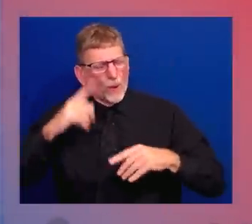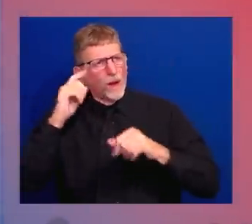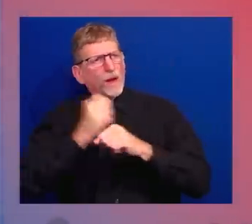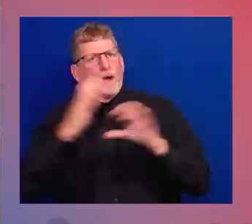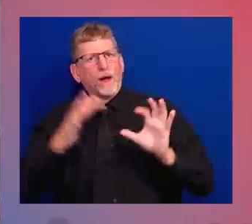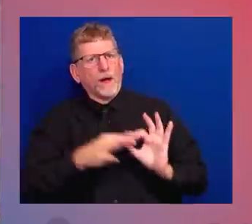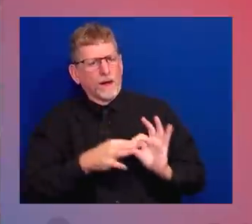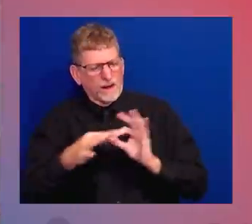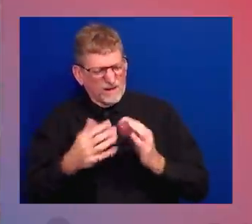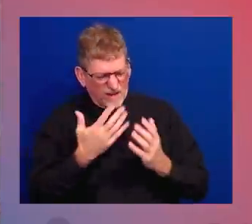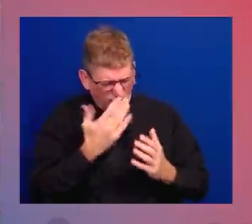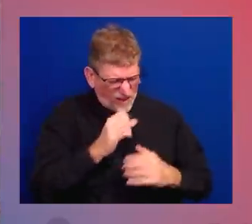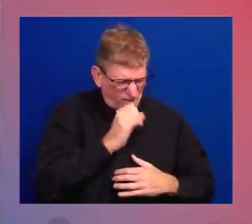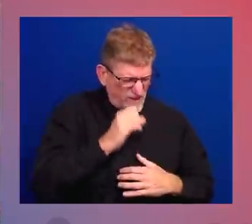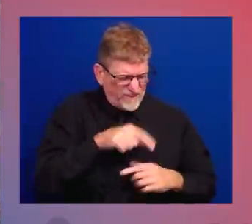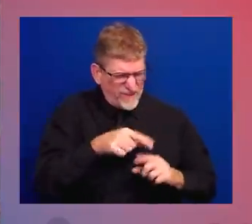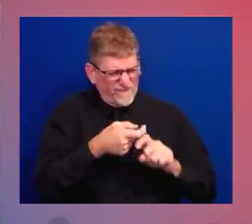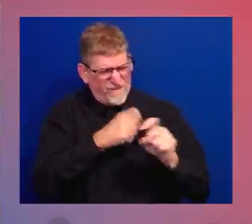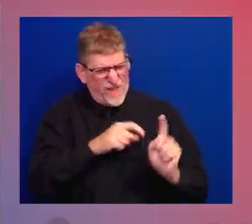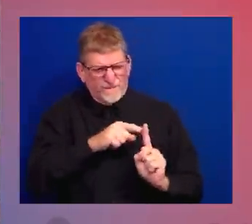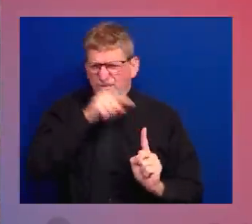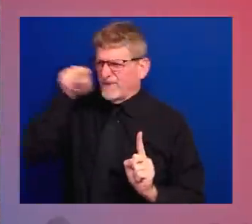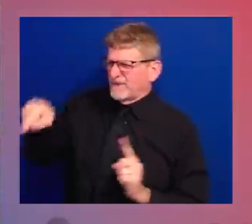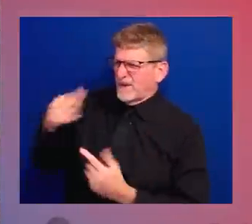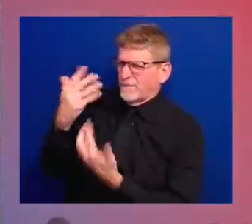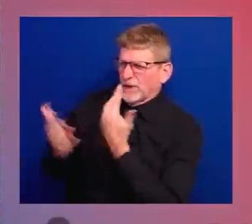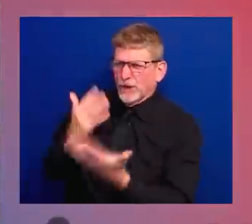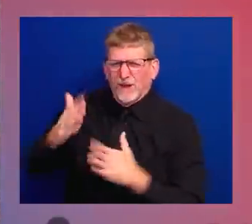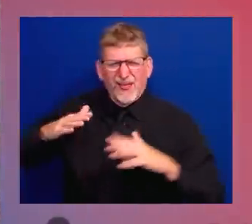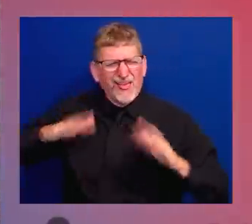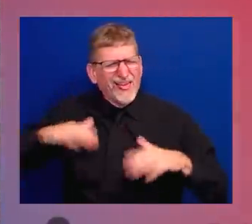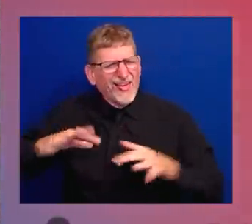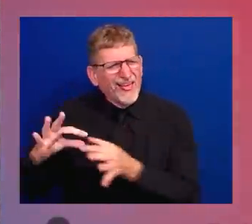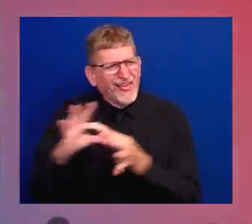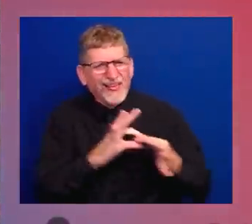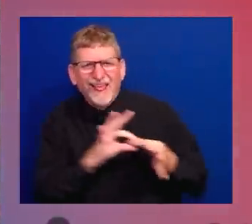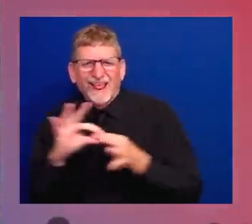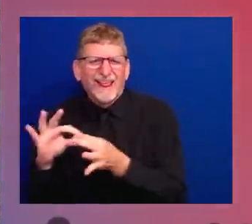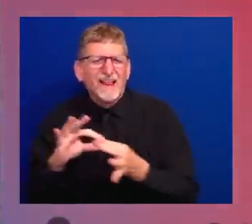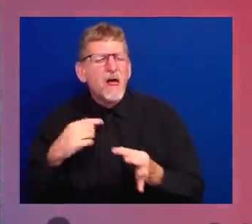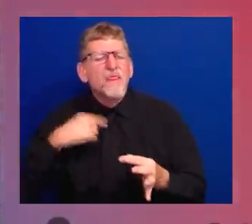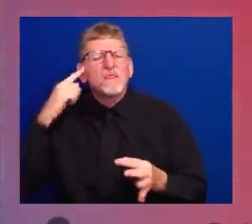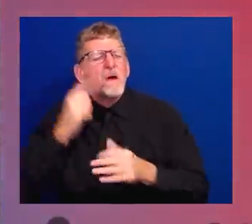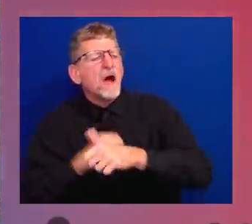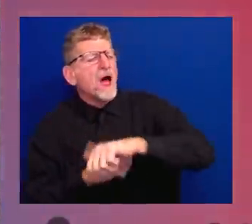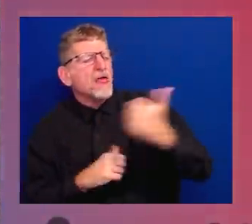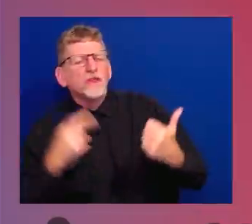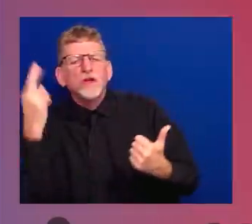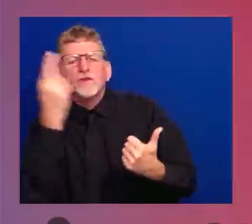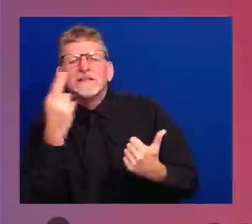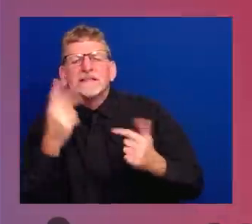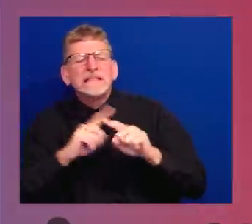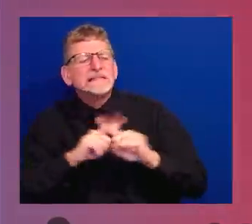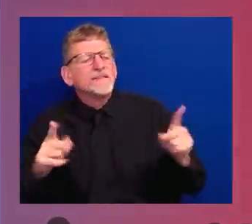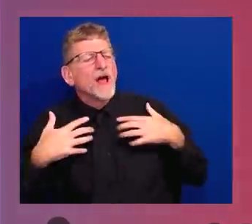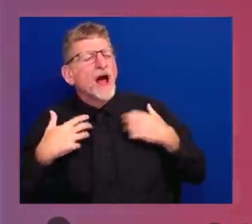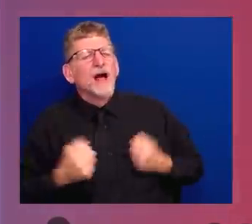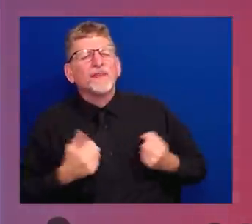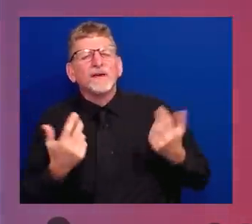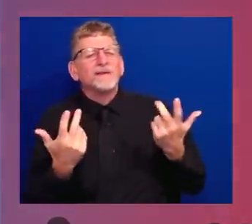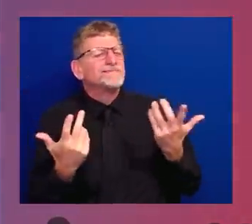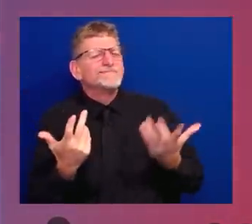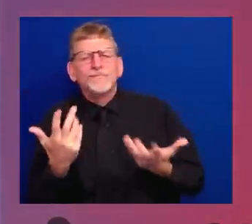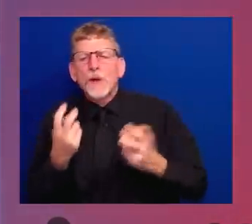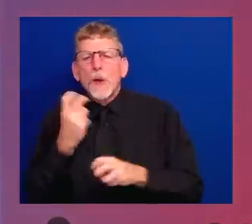did. Mr. President, on behalf of veterans across this city and across this nation, I want to